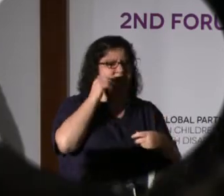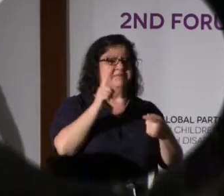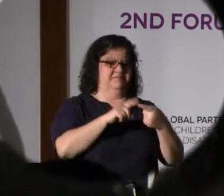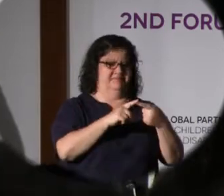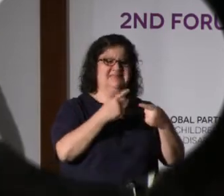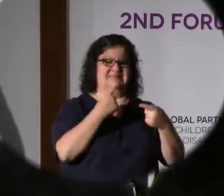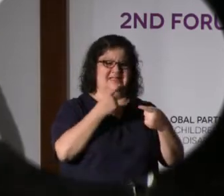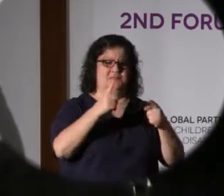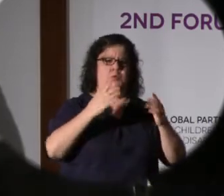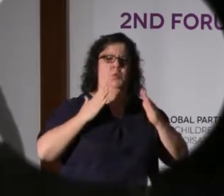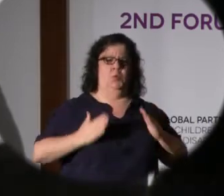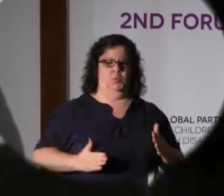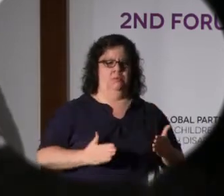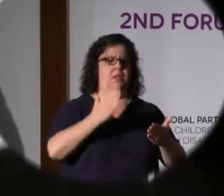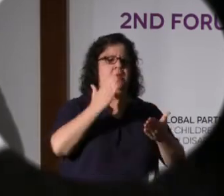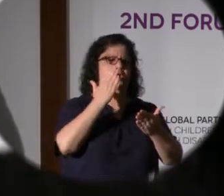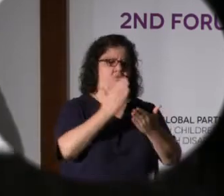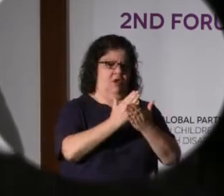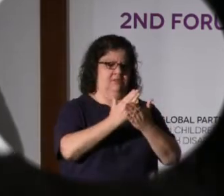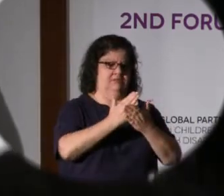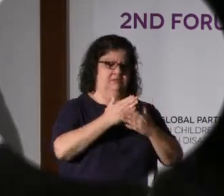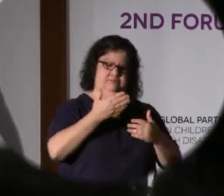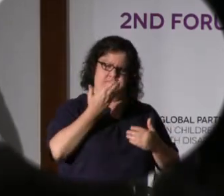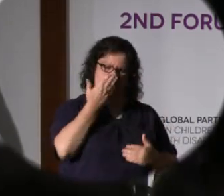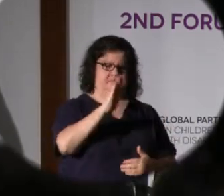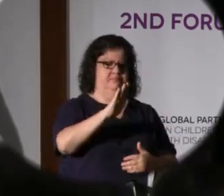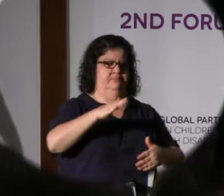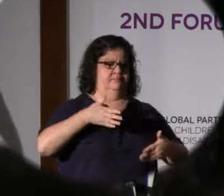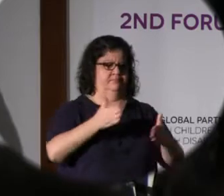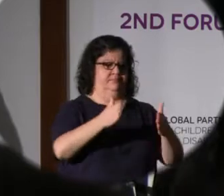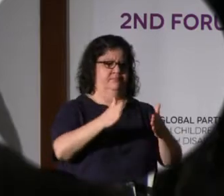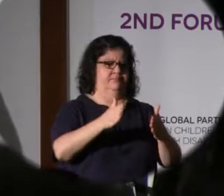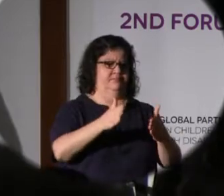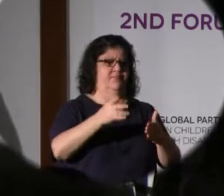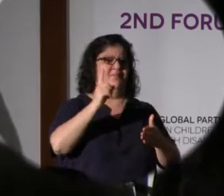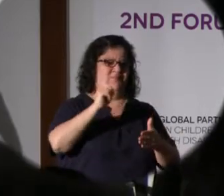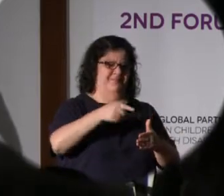the inclusion of all persons with disabilities.